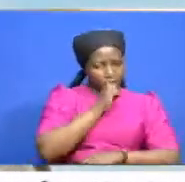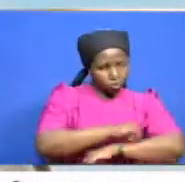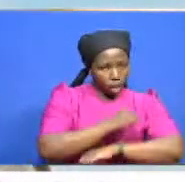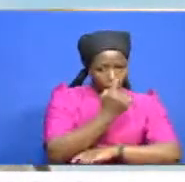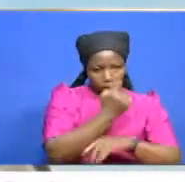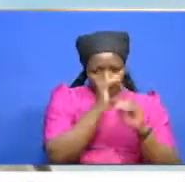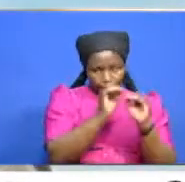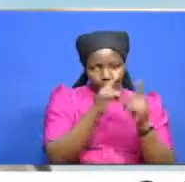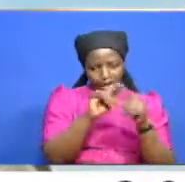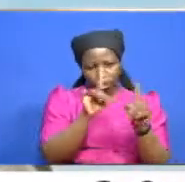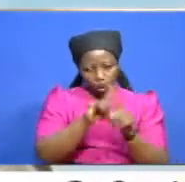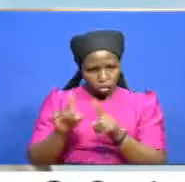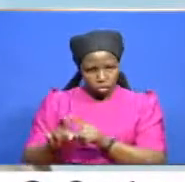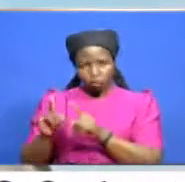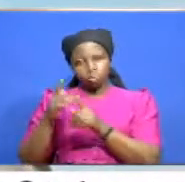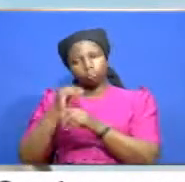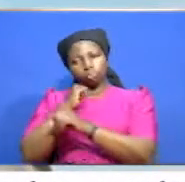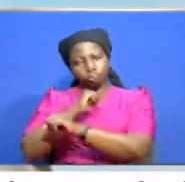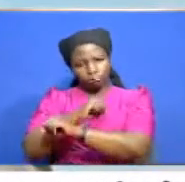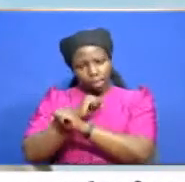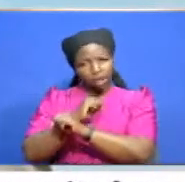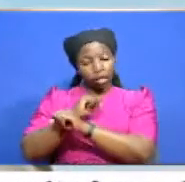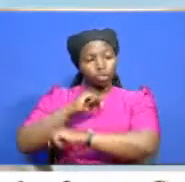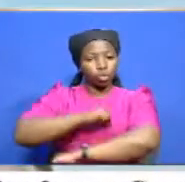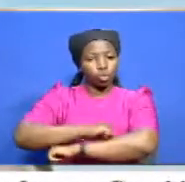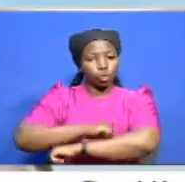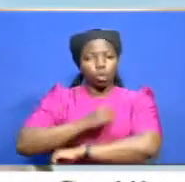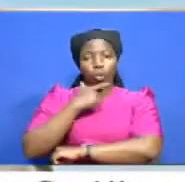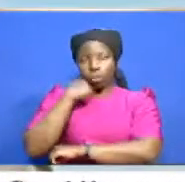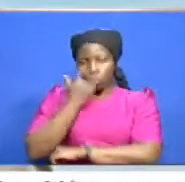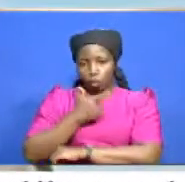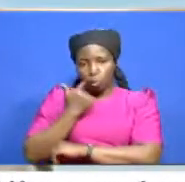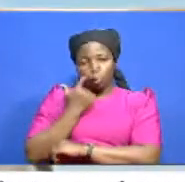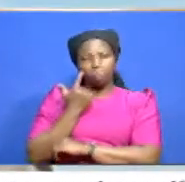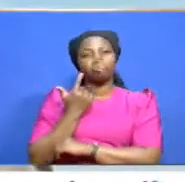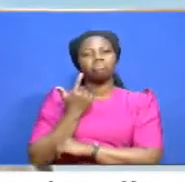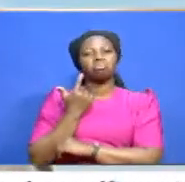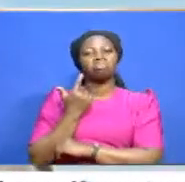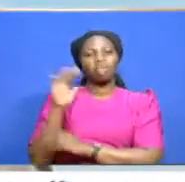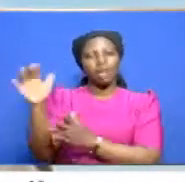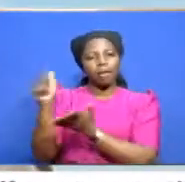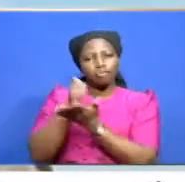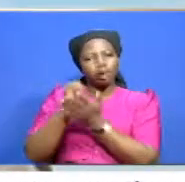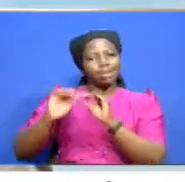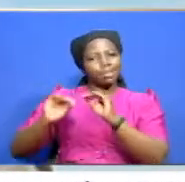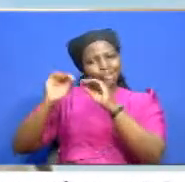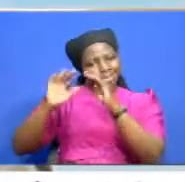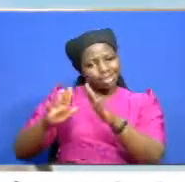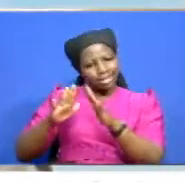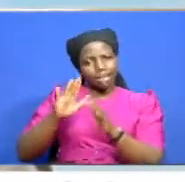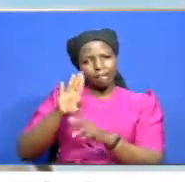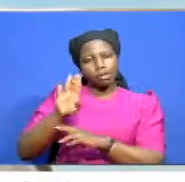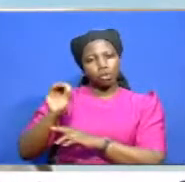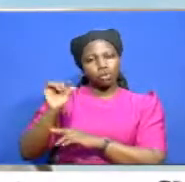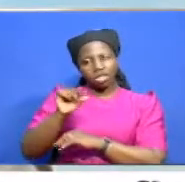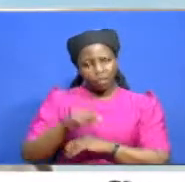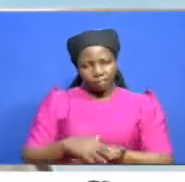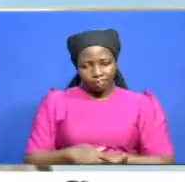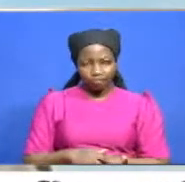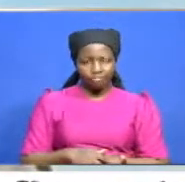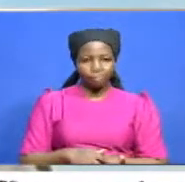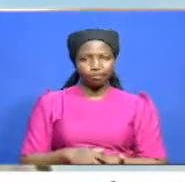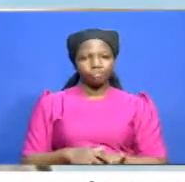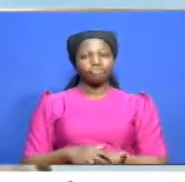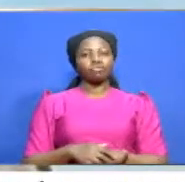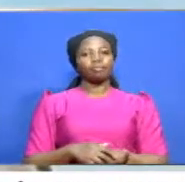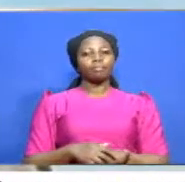which engaged teachers on board of management terms. Something in this country, public schools